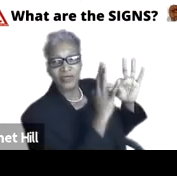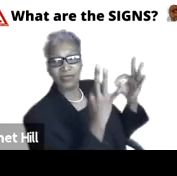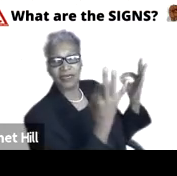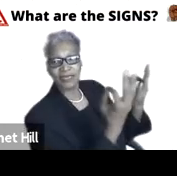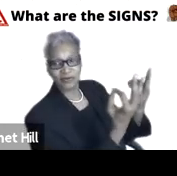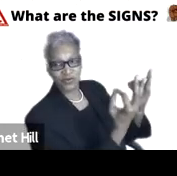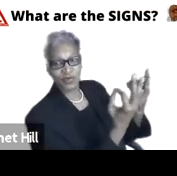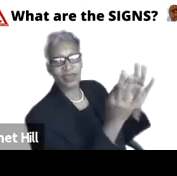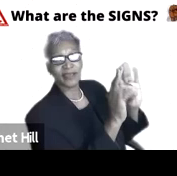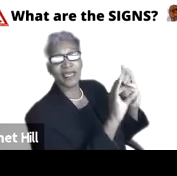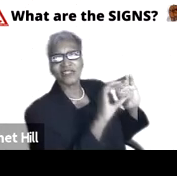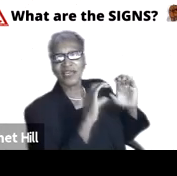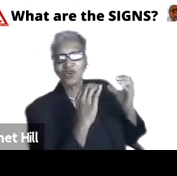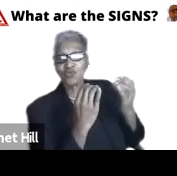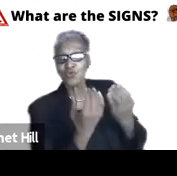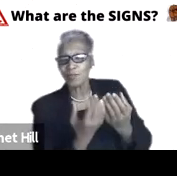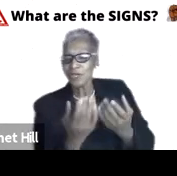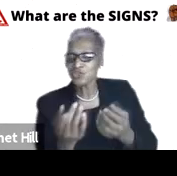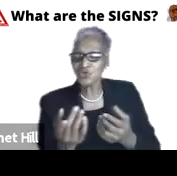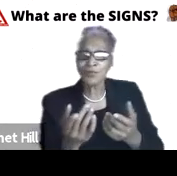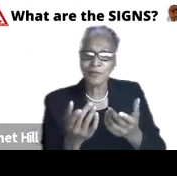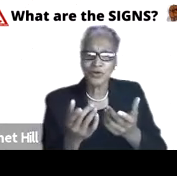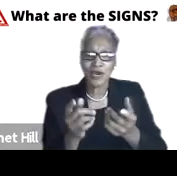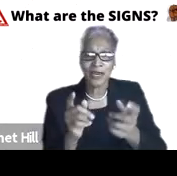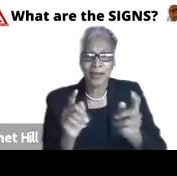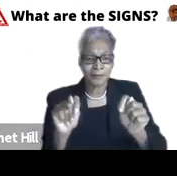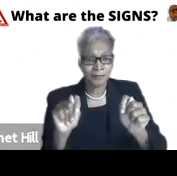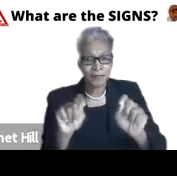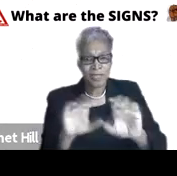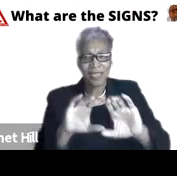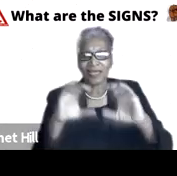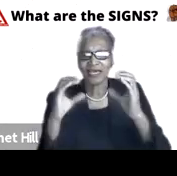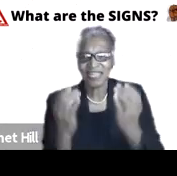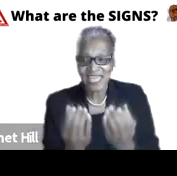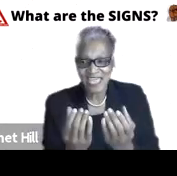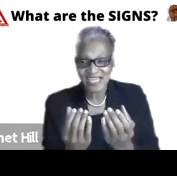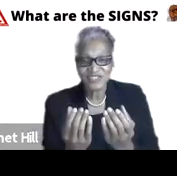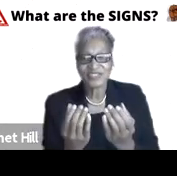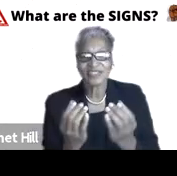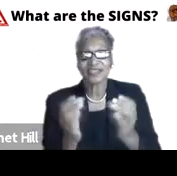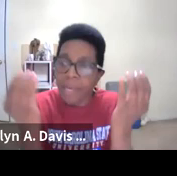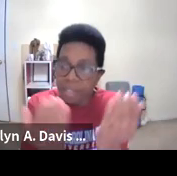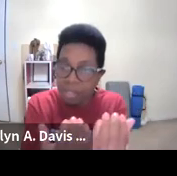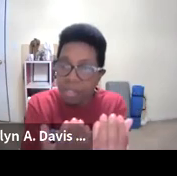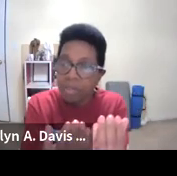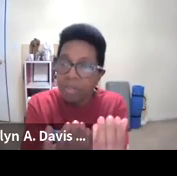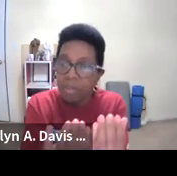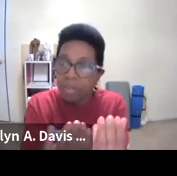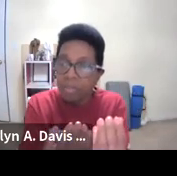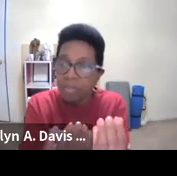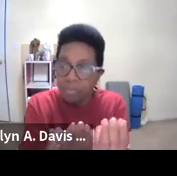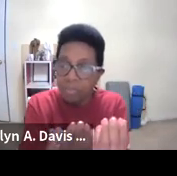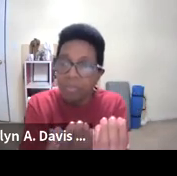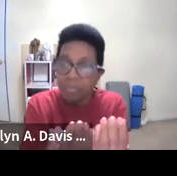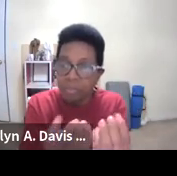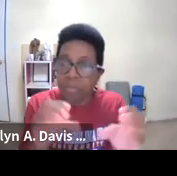around. Correct. It's like a group. Do you remember like a class? Class. It's like a